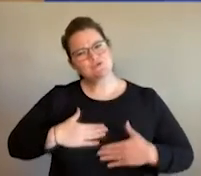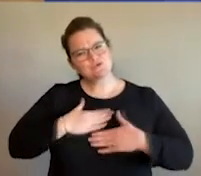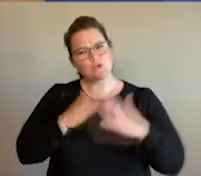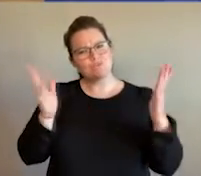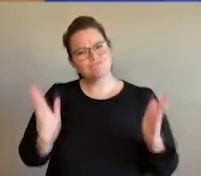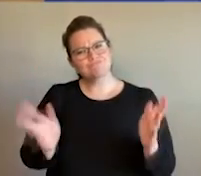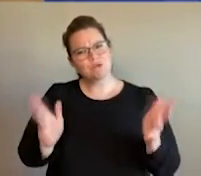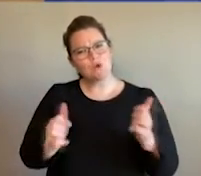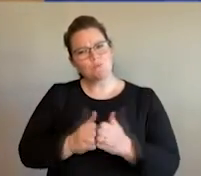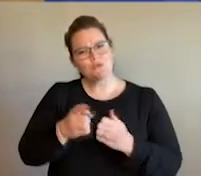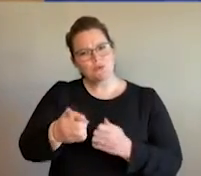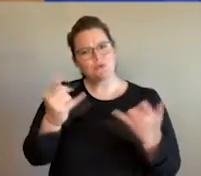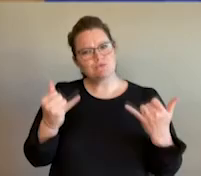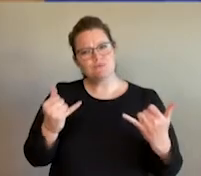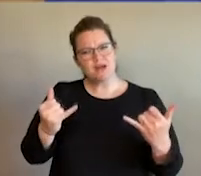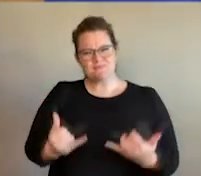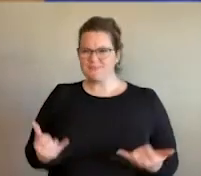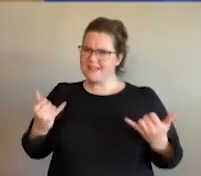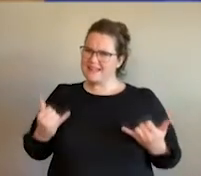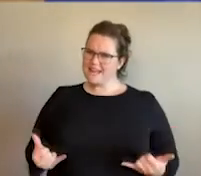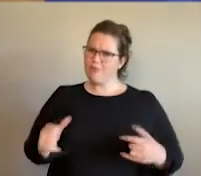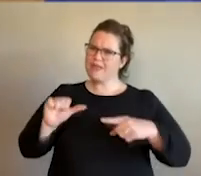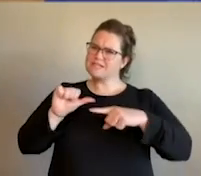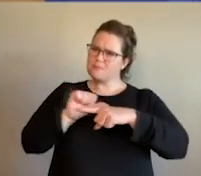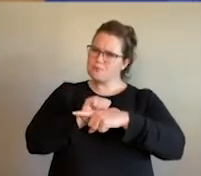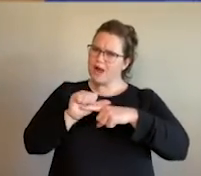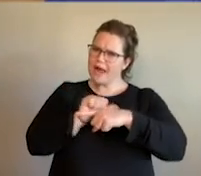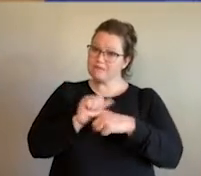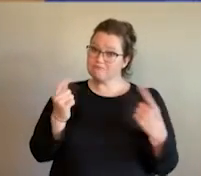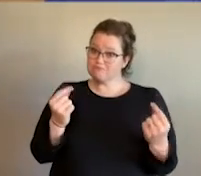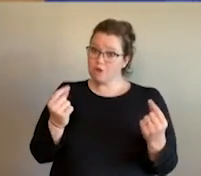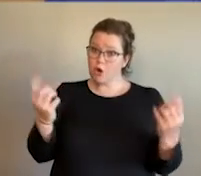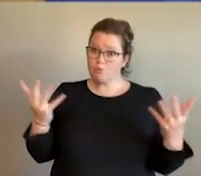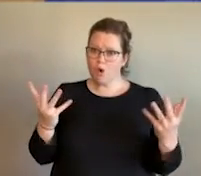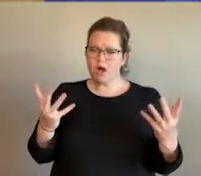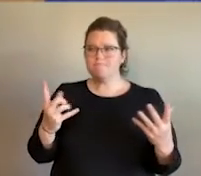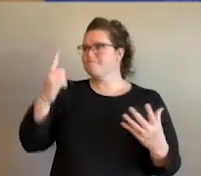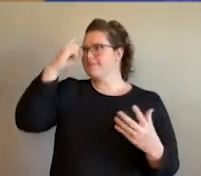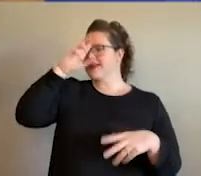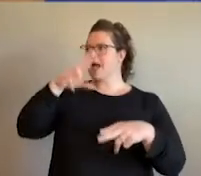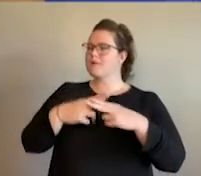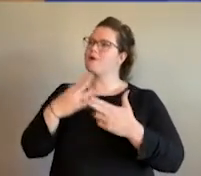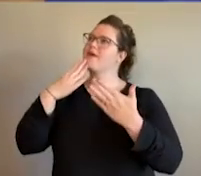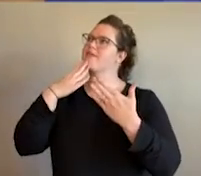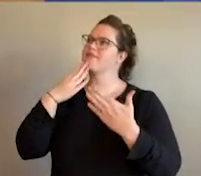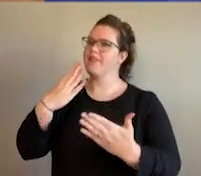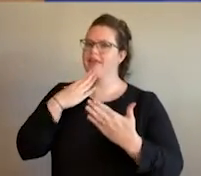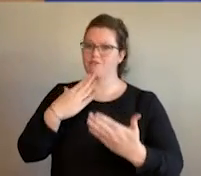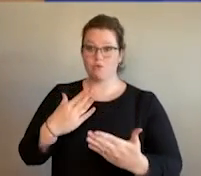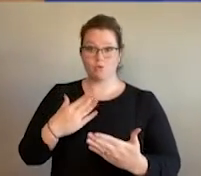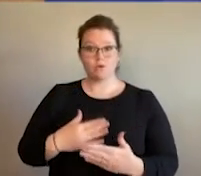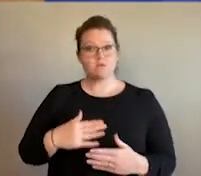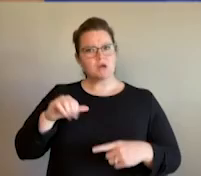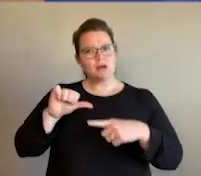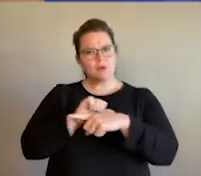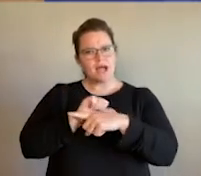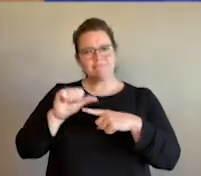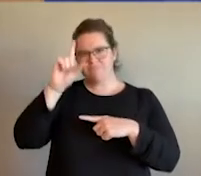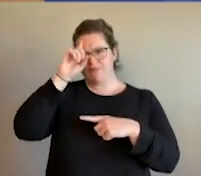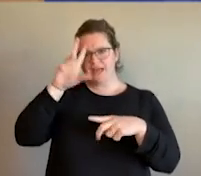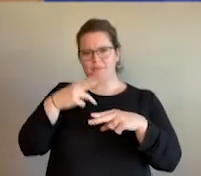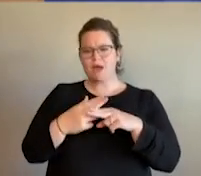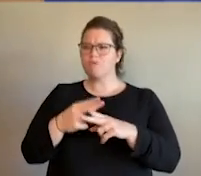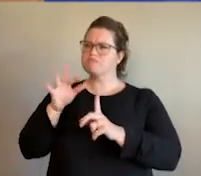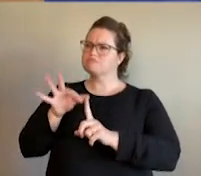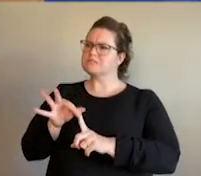today, and let's try to practice. Practice being thankful. Practice thinking about the people